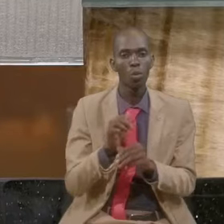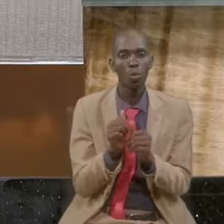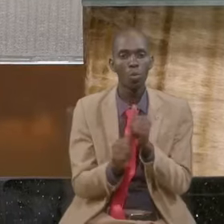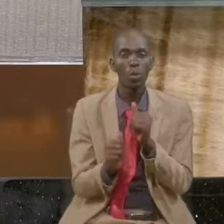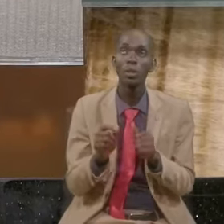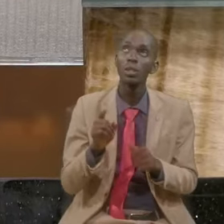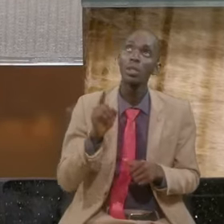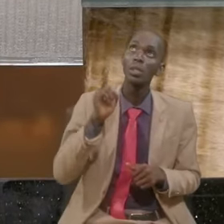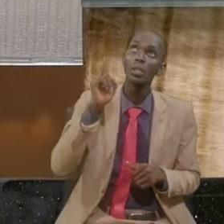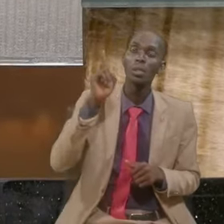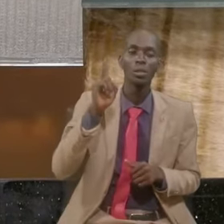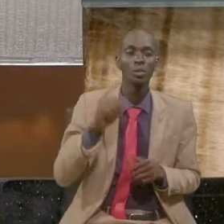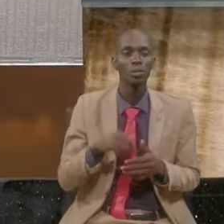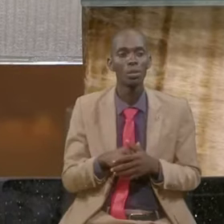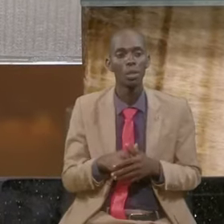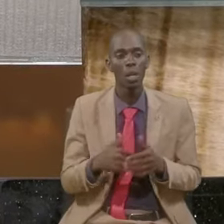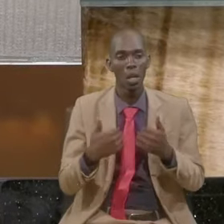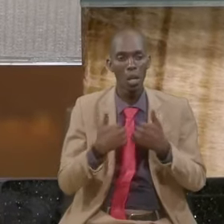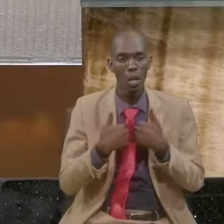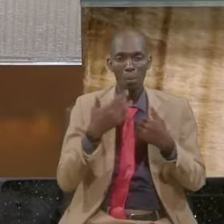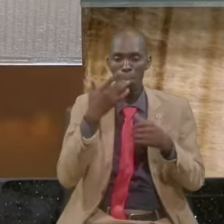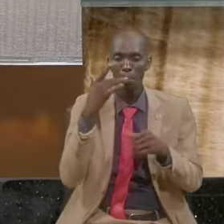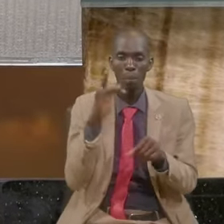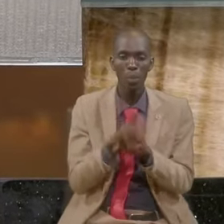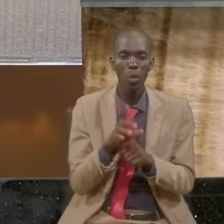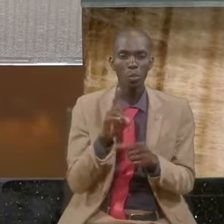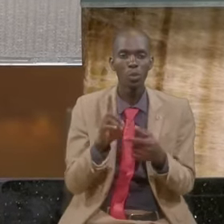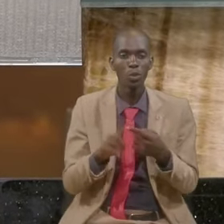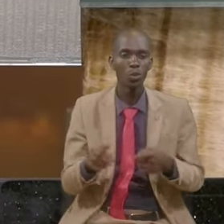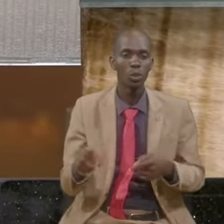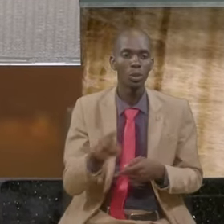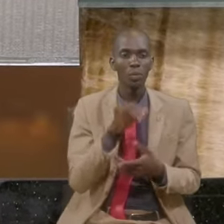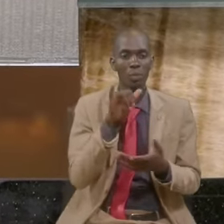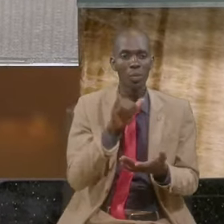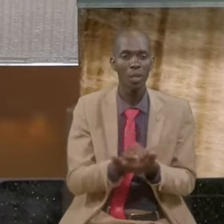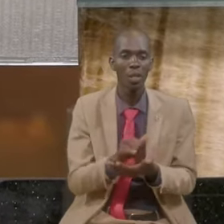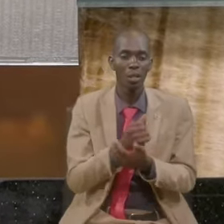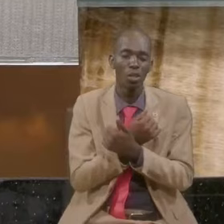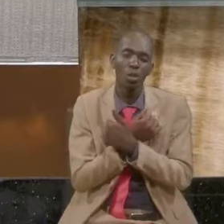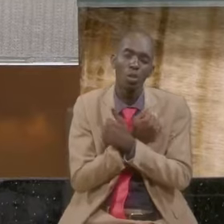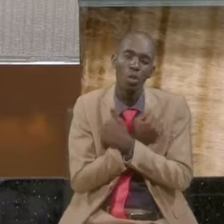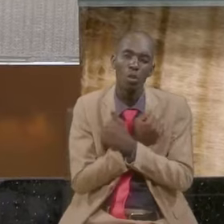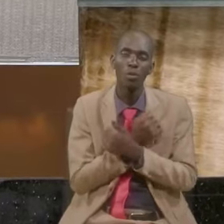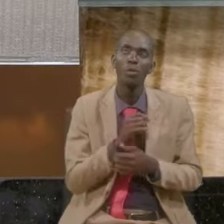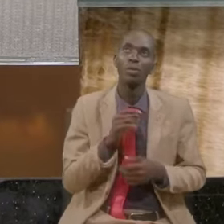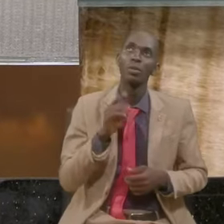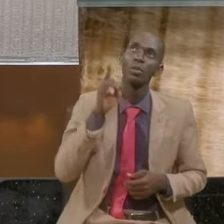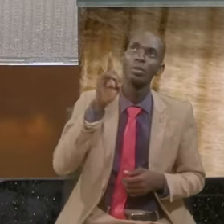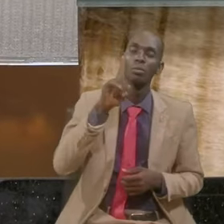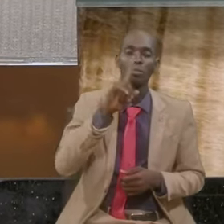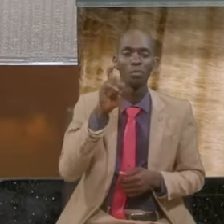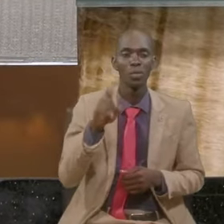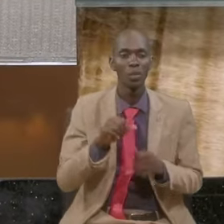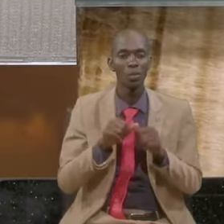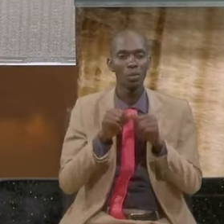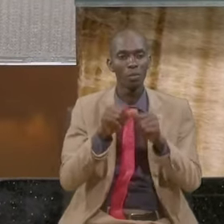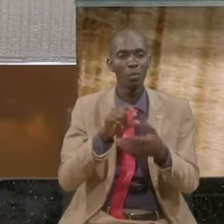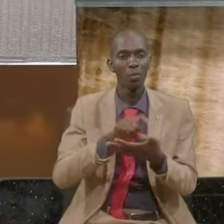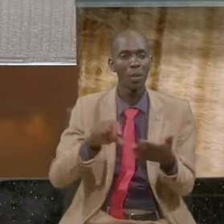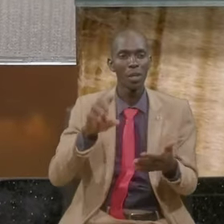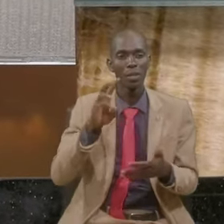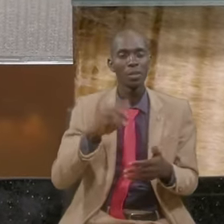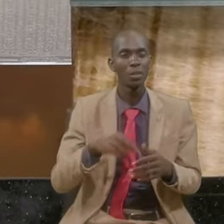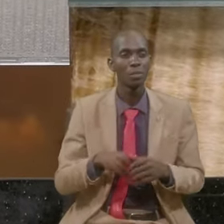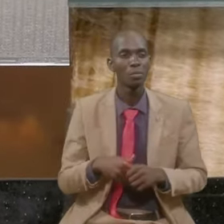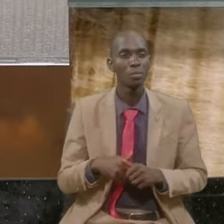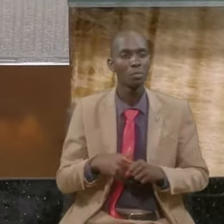he has promised to them that love him? Verse 6. In